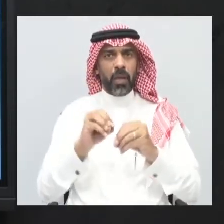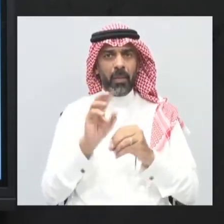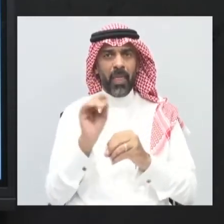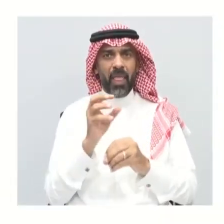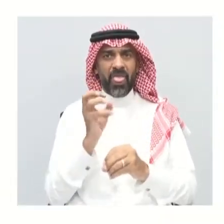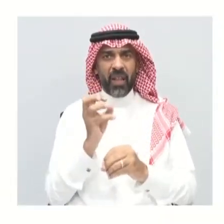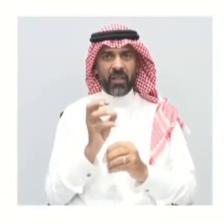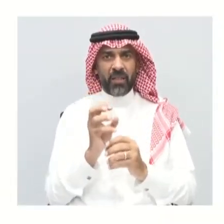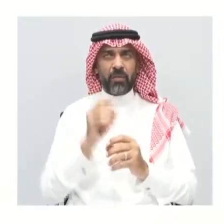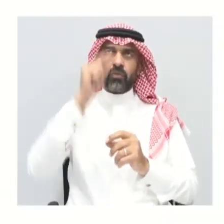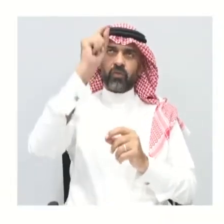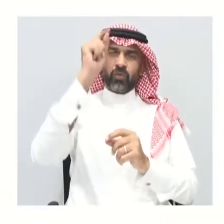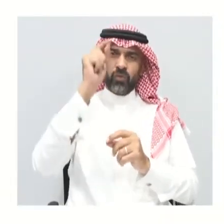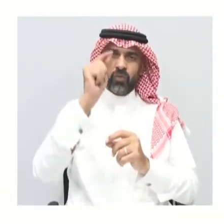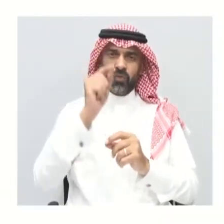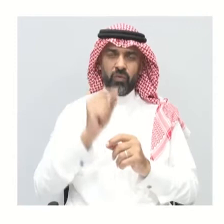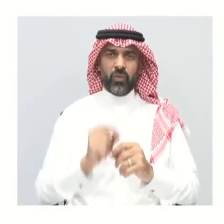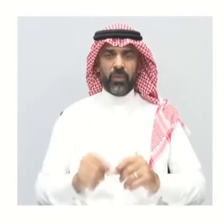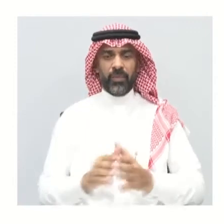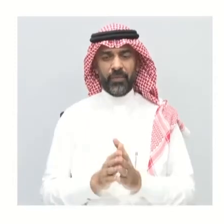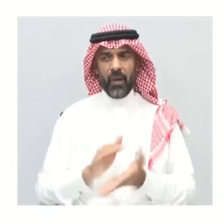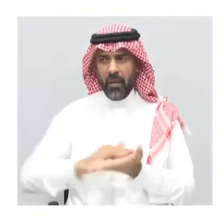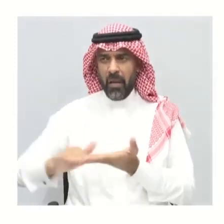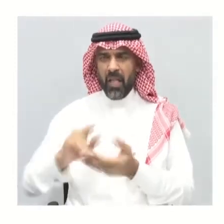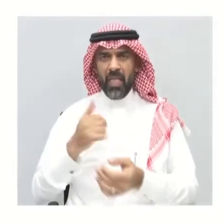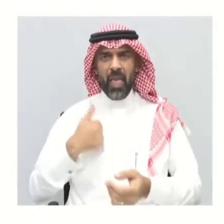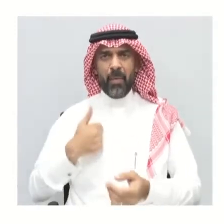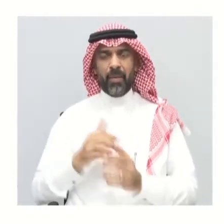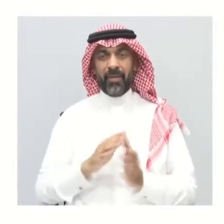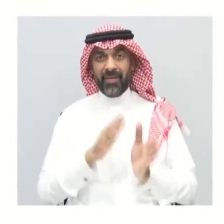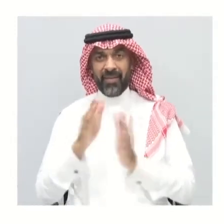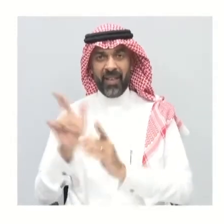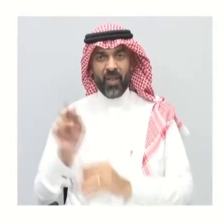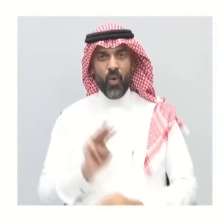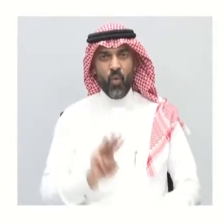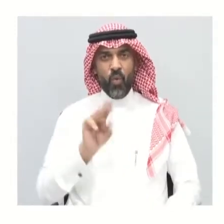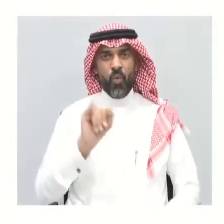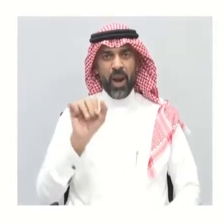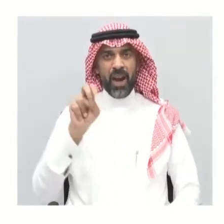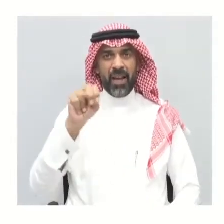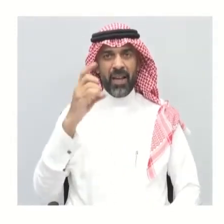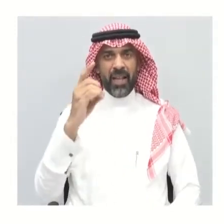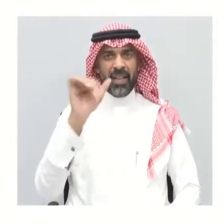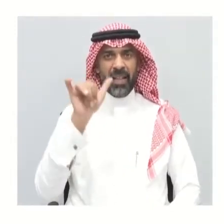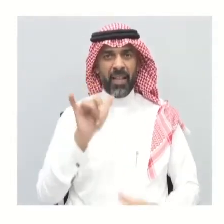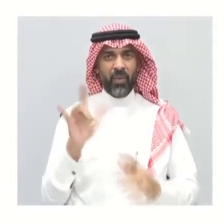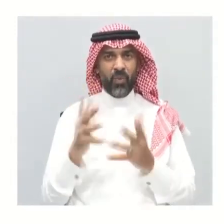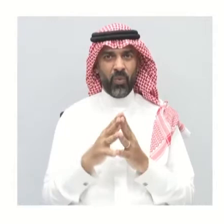Okay? Also, there's windy. Let's listen to a windy storm